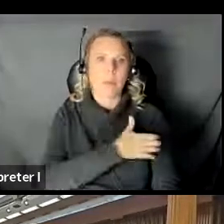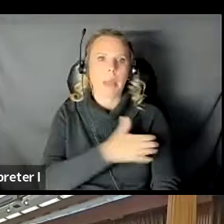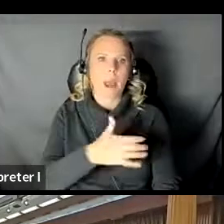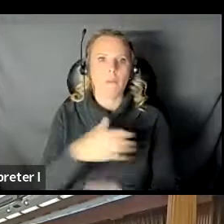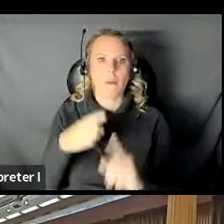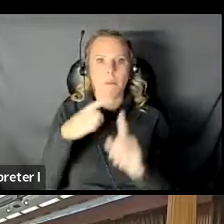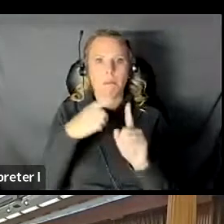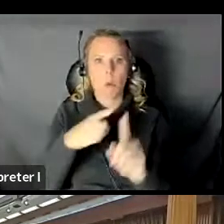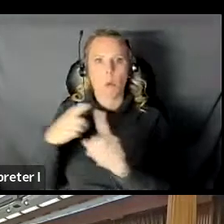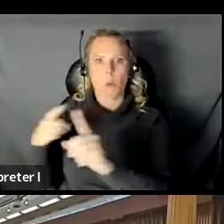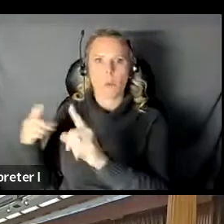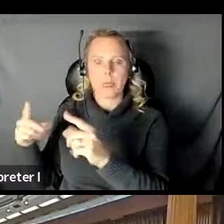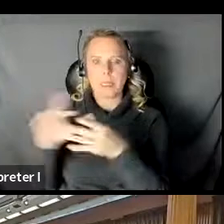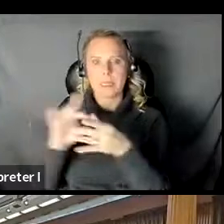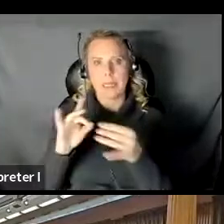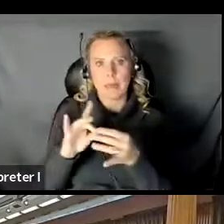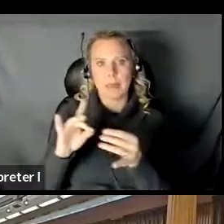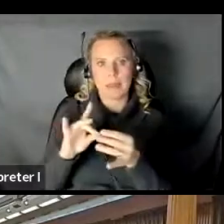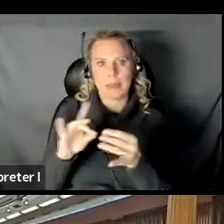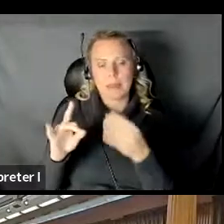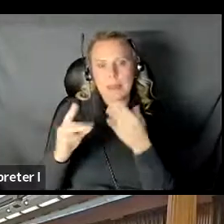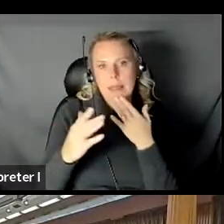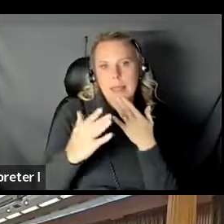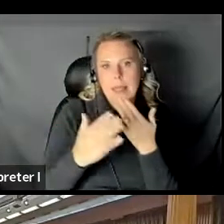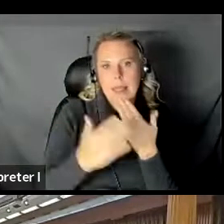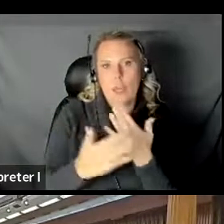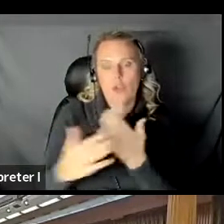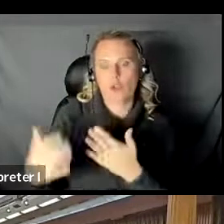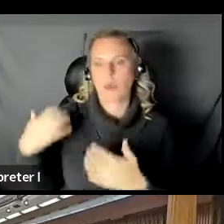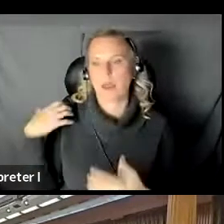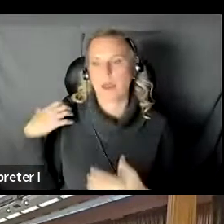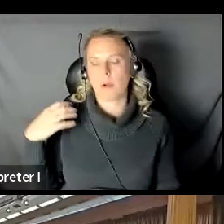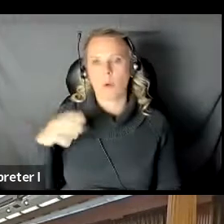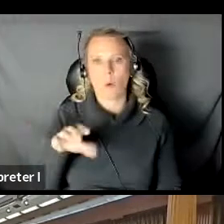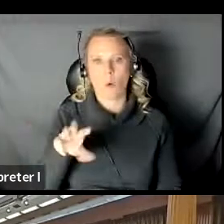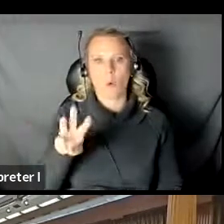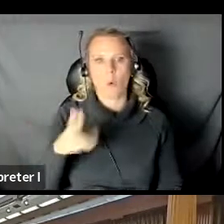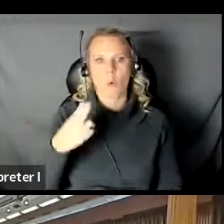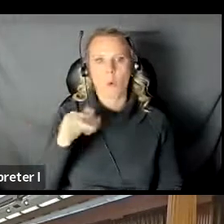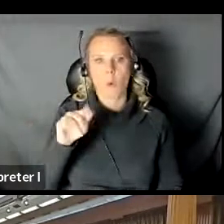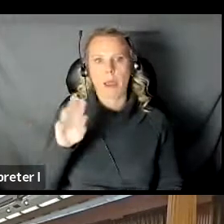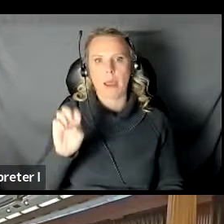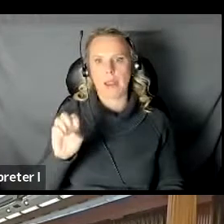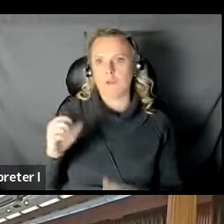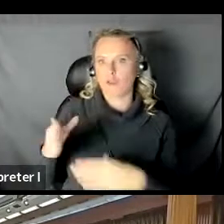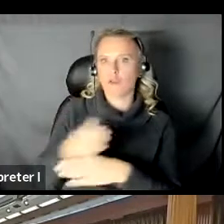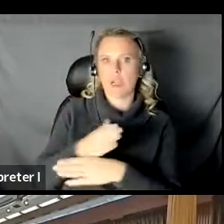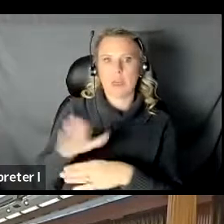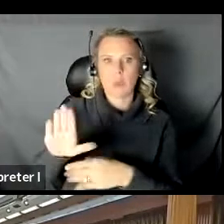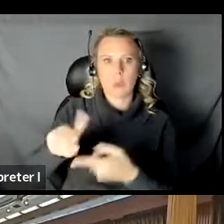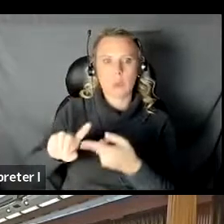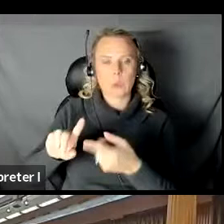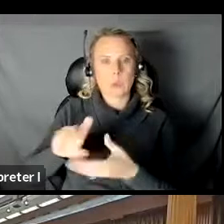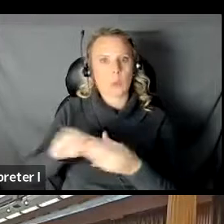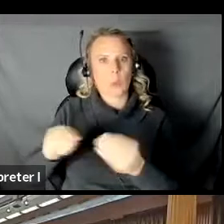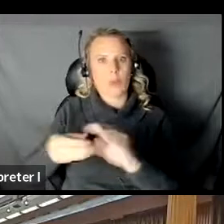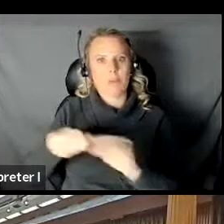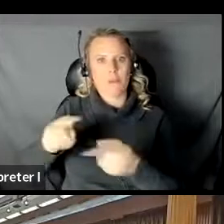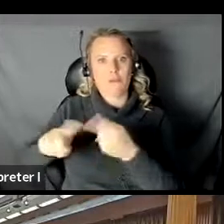and statements. And thank you, Councilmember White, for sharing that story of your friend, Sam. And I think